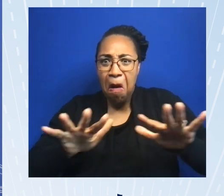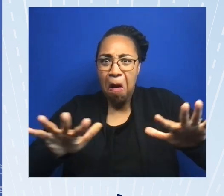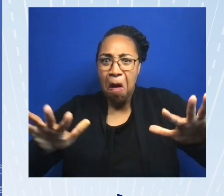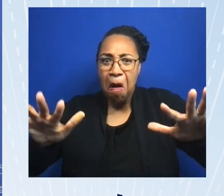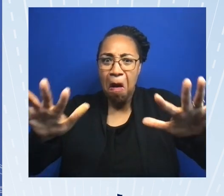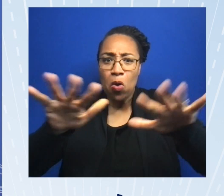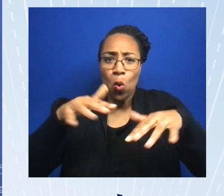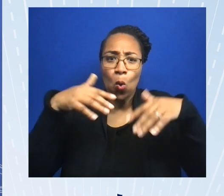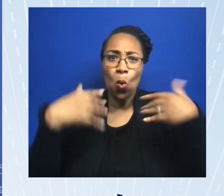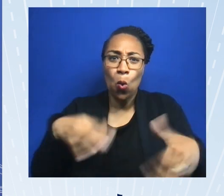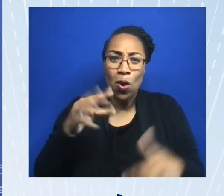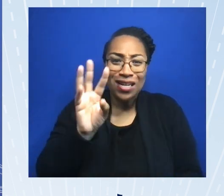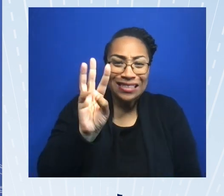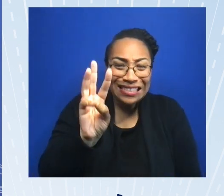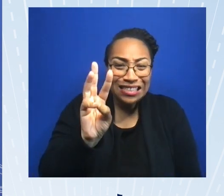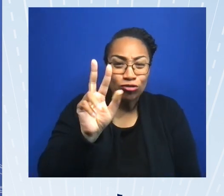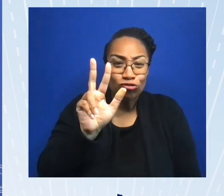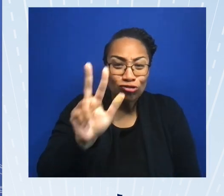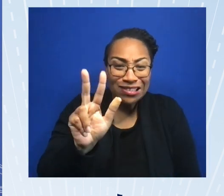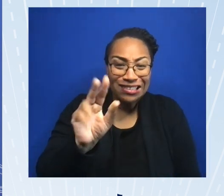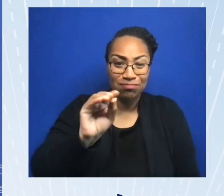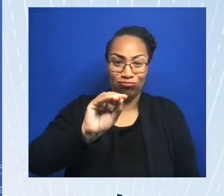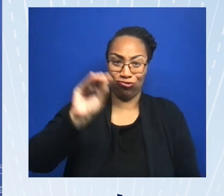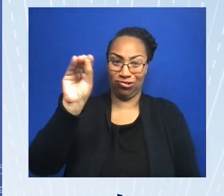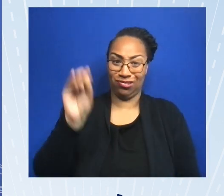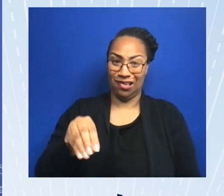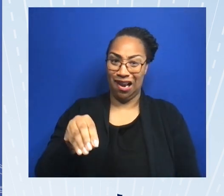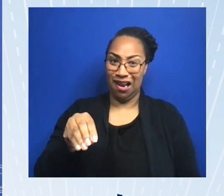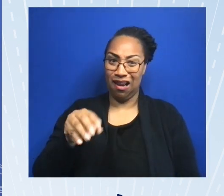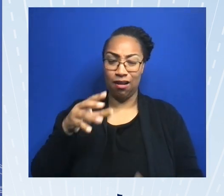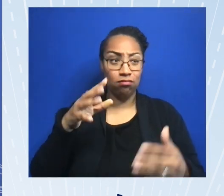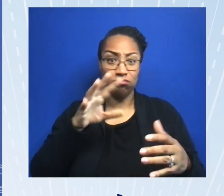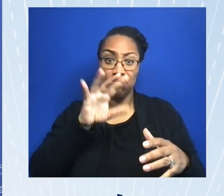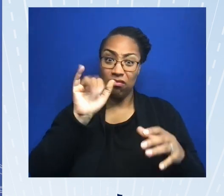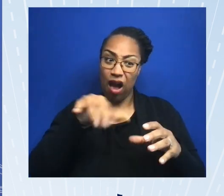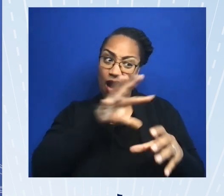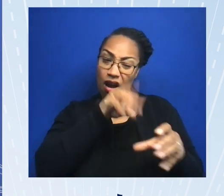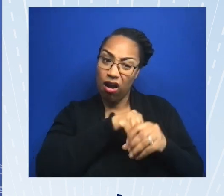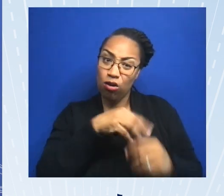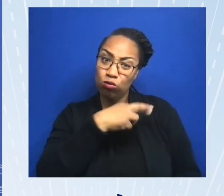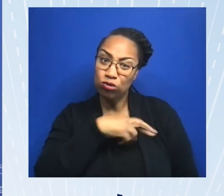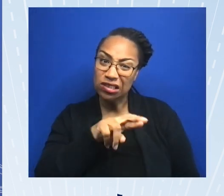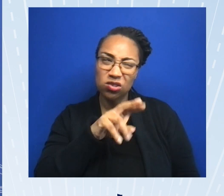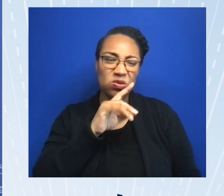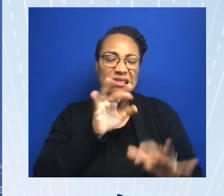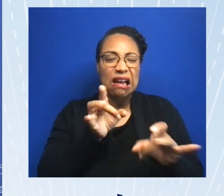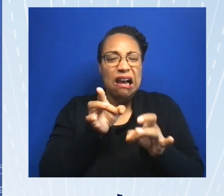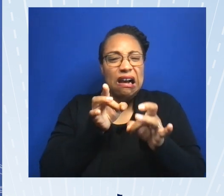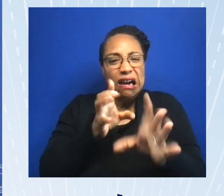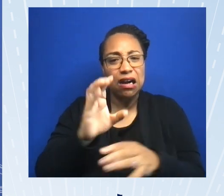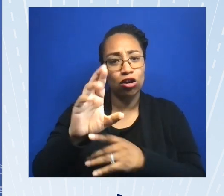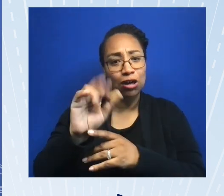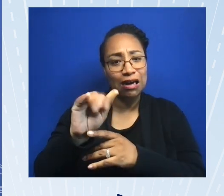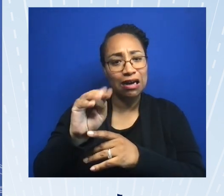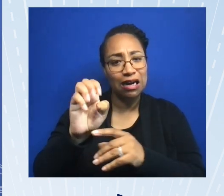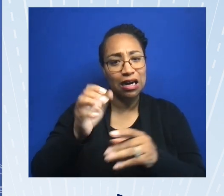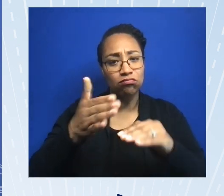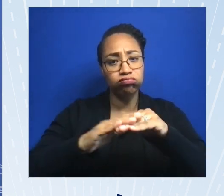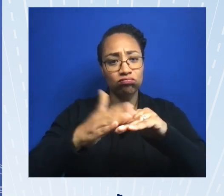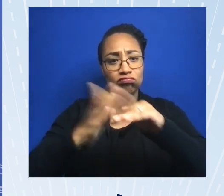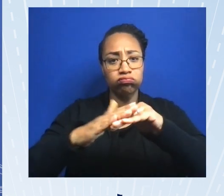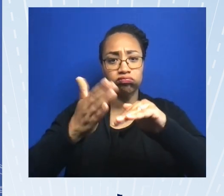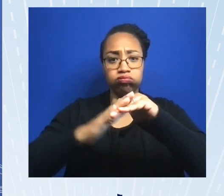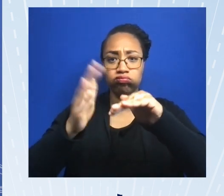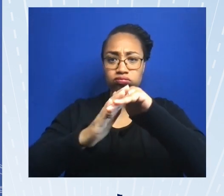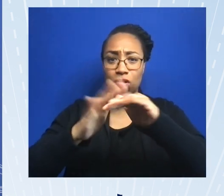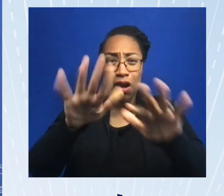hate crimes in the United States, even though we make up just over 2% of the overall population. At